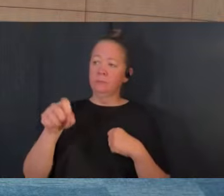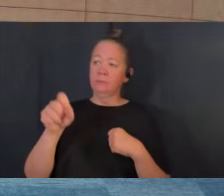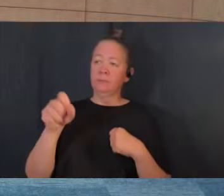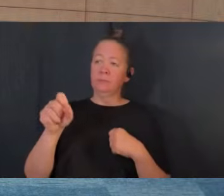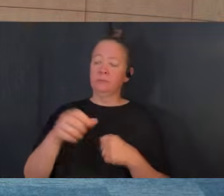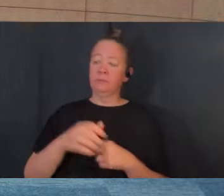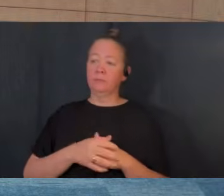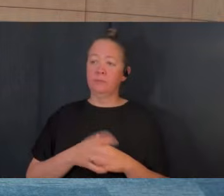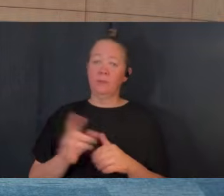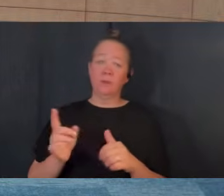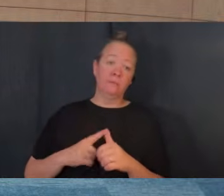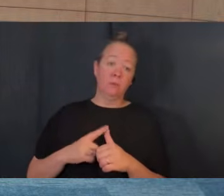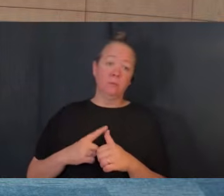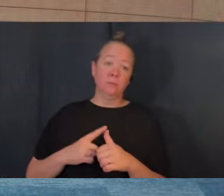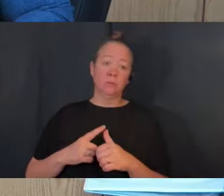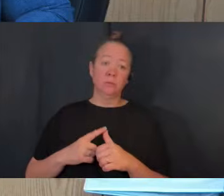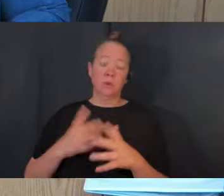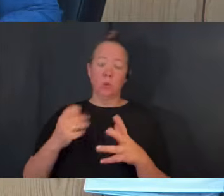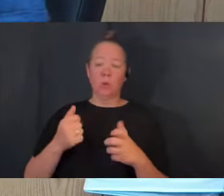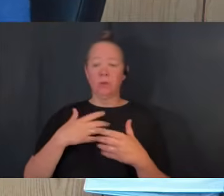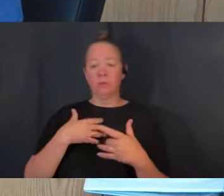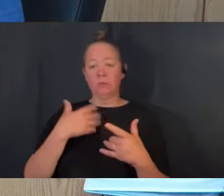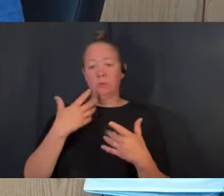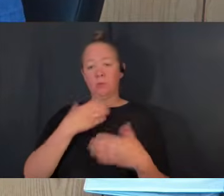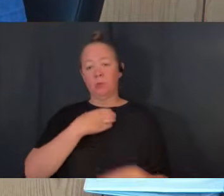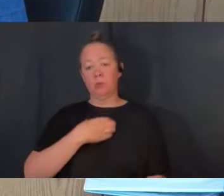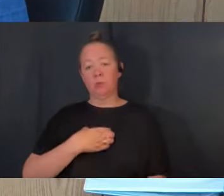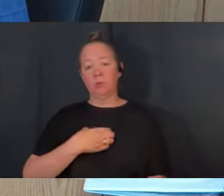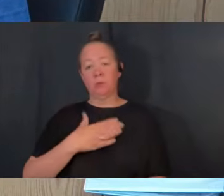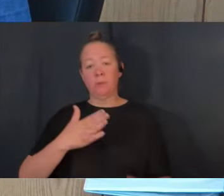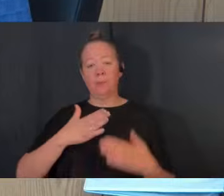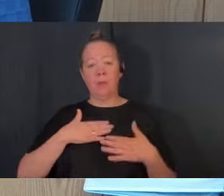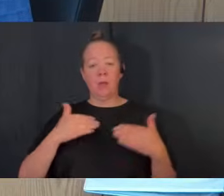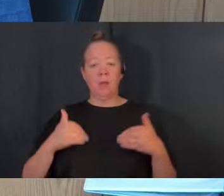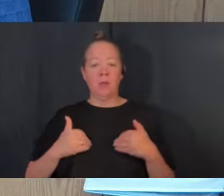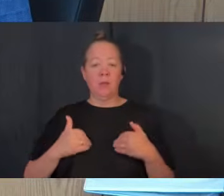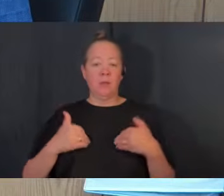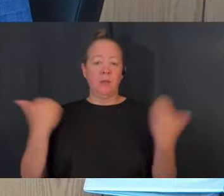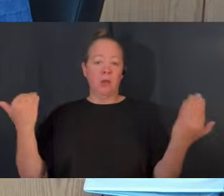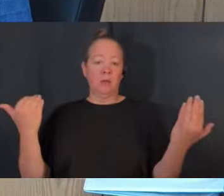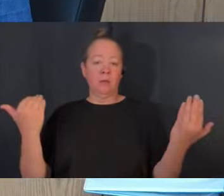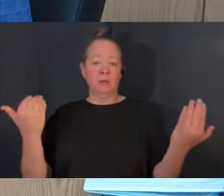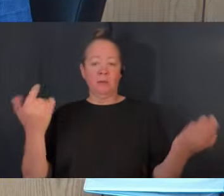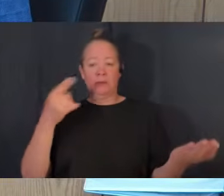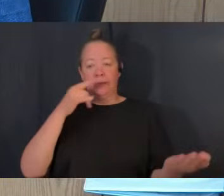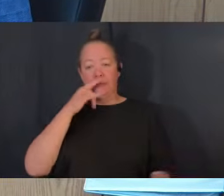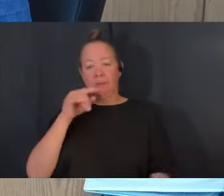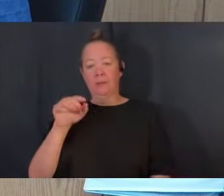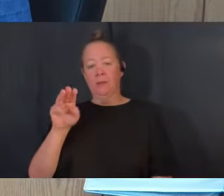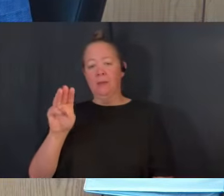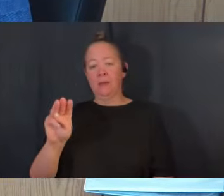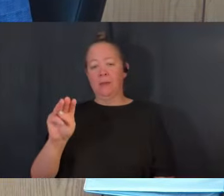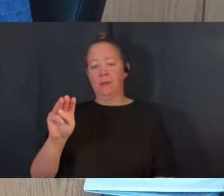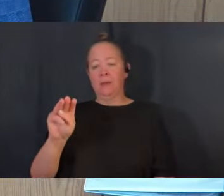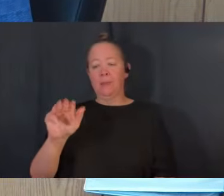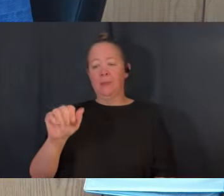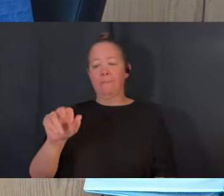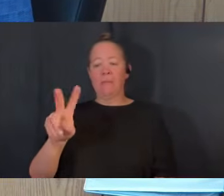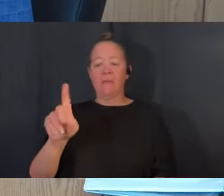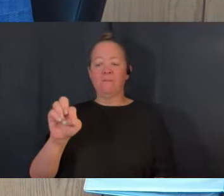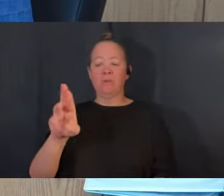First of all, I want to wish my beloved young monster of a kid, Maverick, her early 6th birthday next